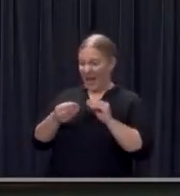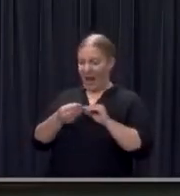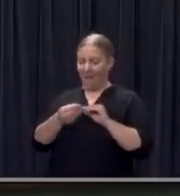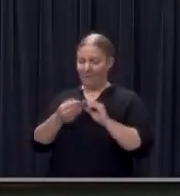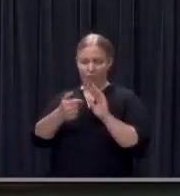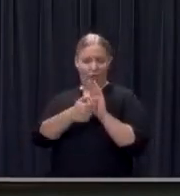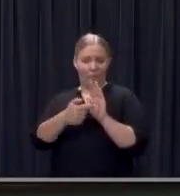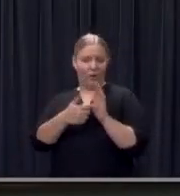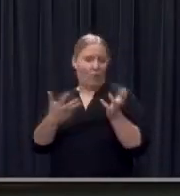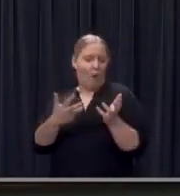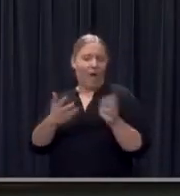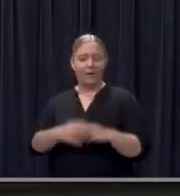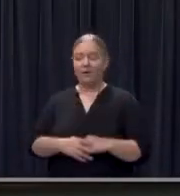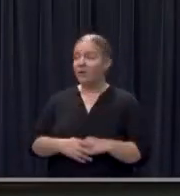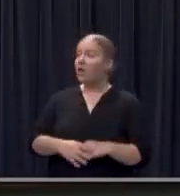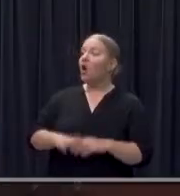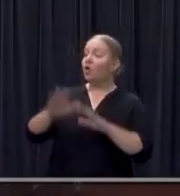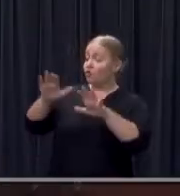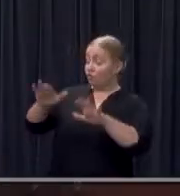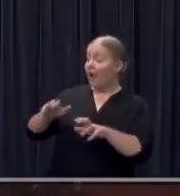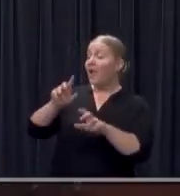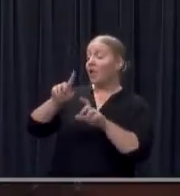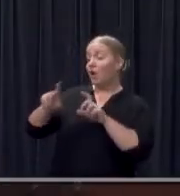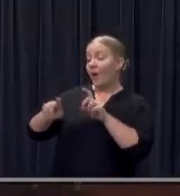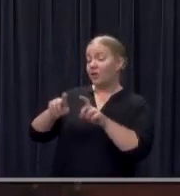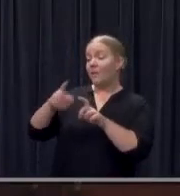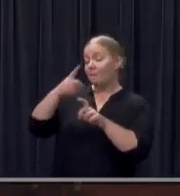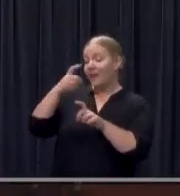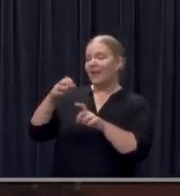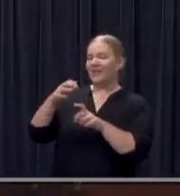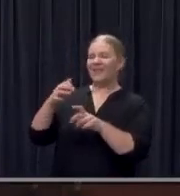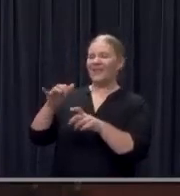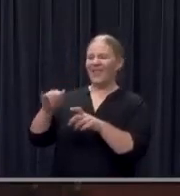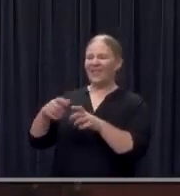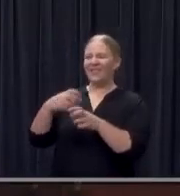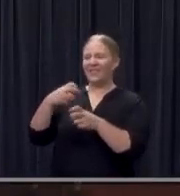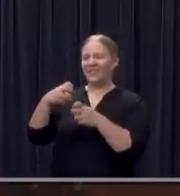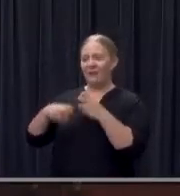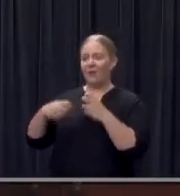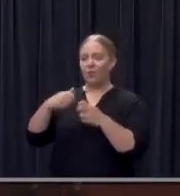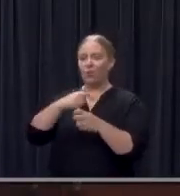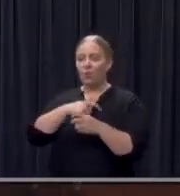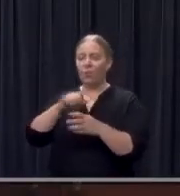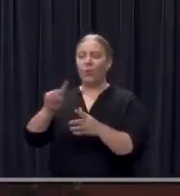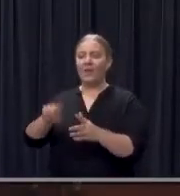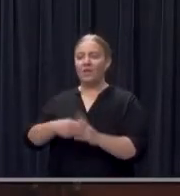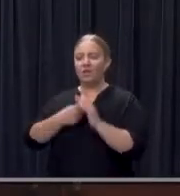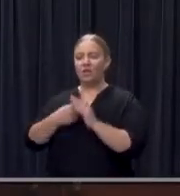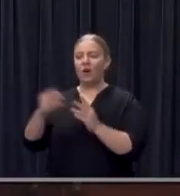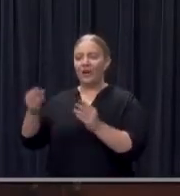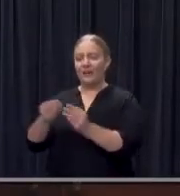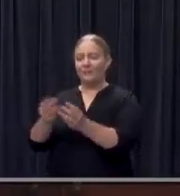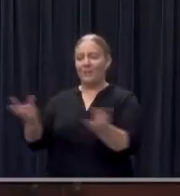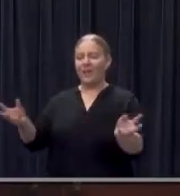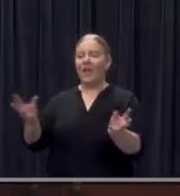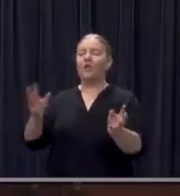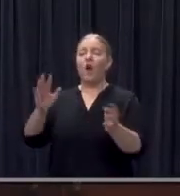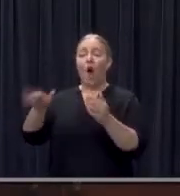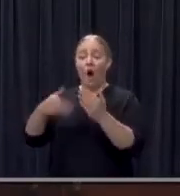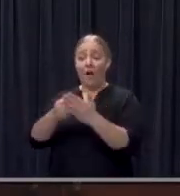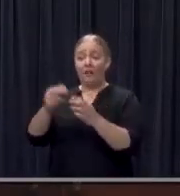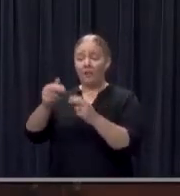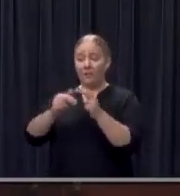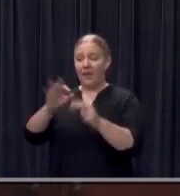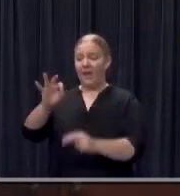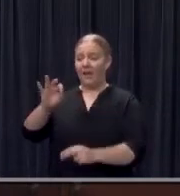what that represents. It's a great question. It's a little bit difficult because we rolled it out Pandemic. to all of our buildings February of 2020. Oh,